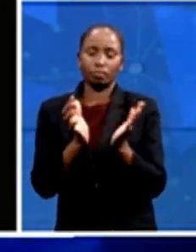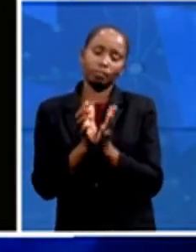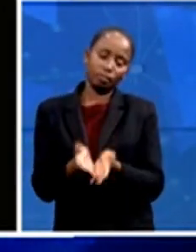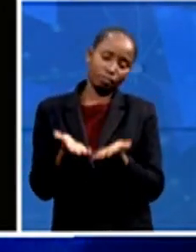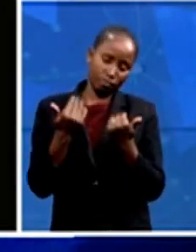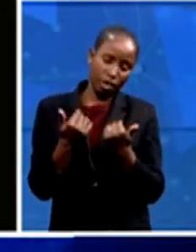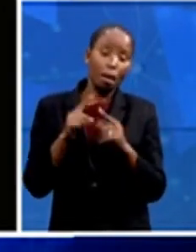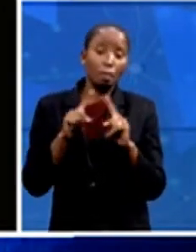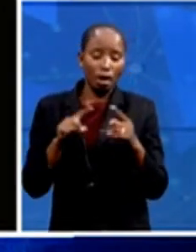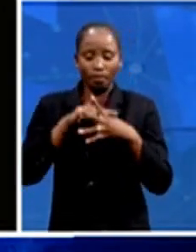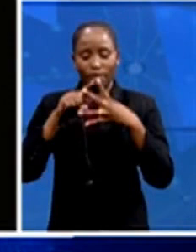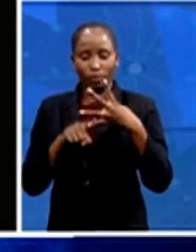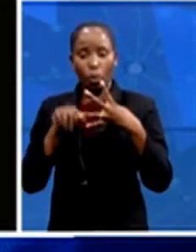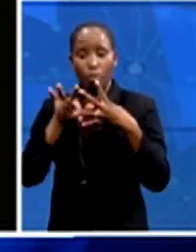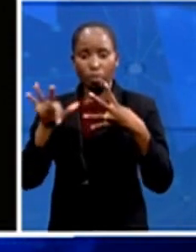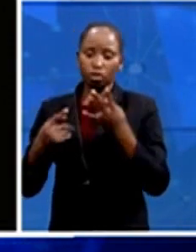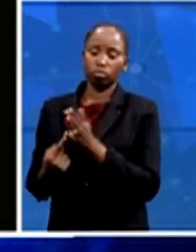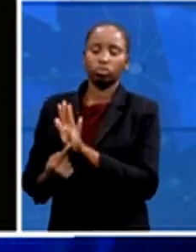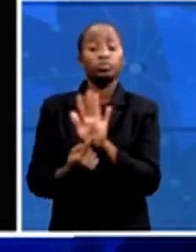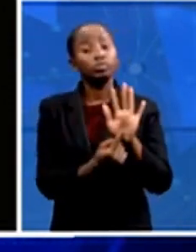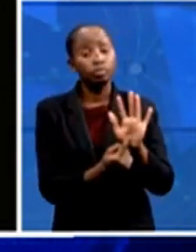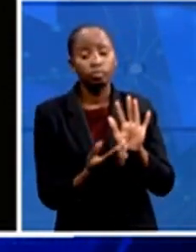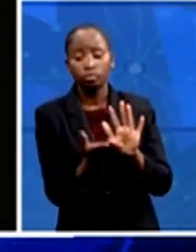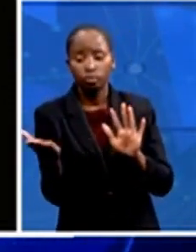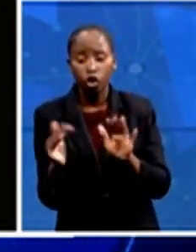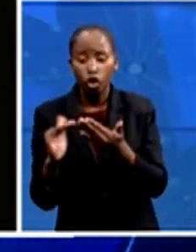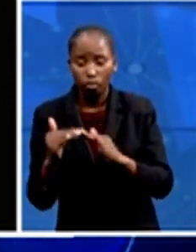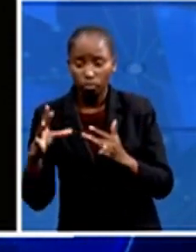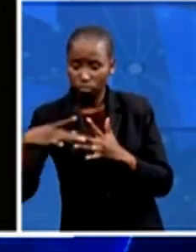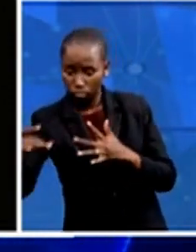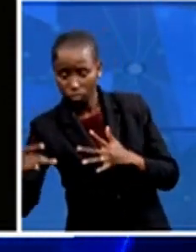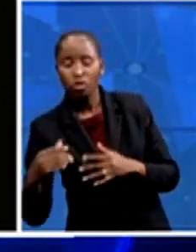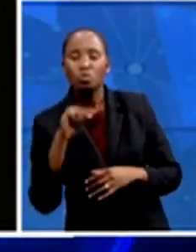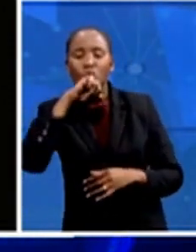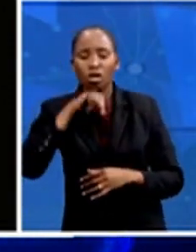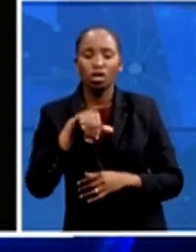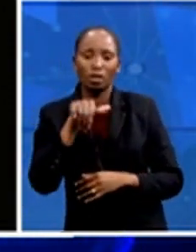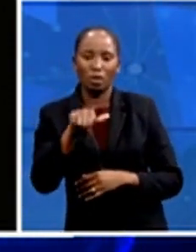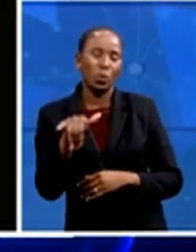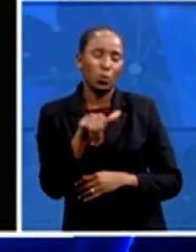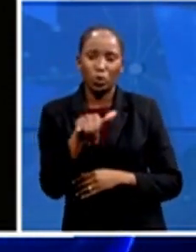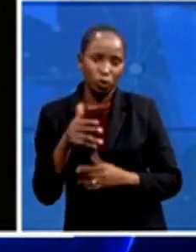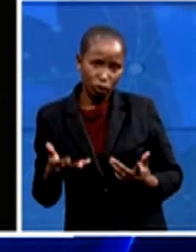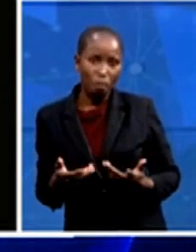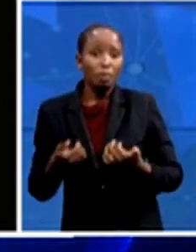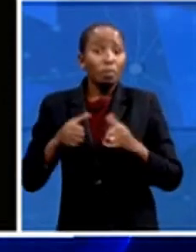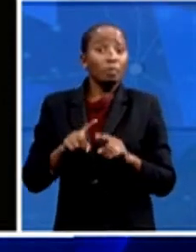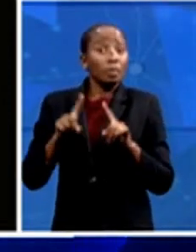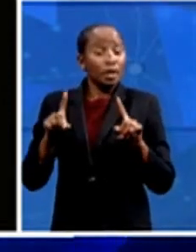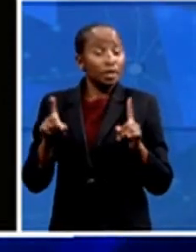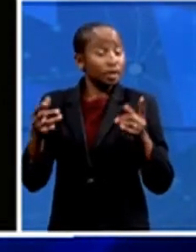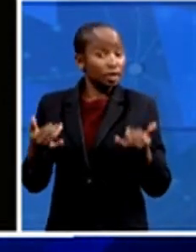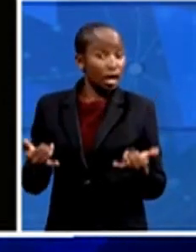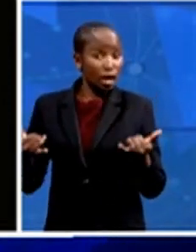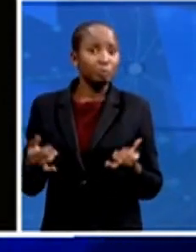and of course the community members vote for their preferred candidates. But the prerequisite for these candidates, Desiree, is